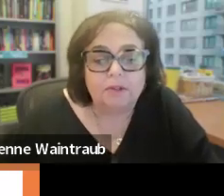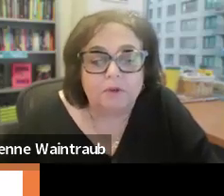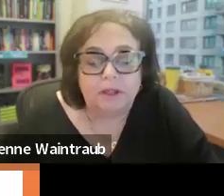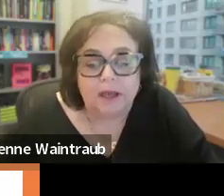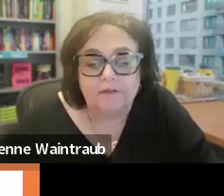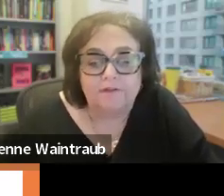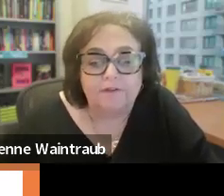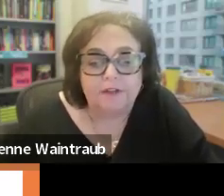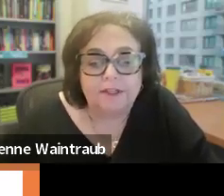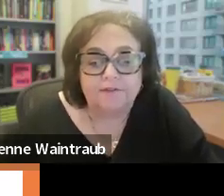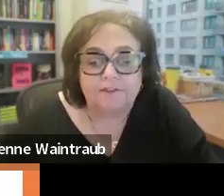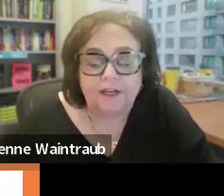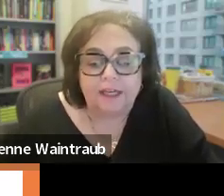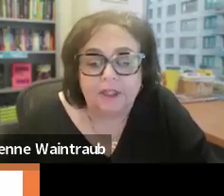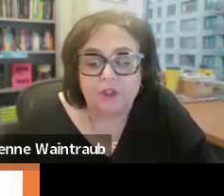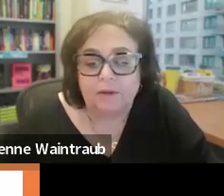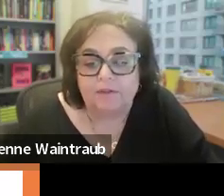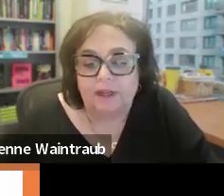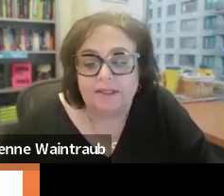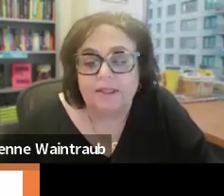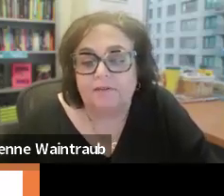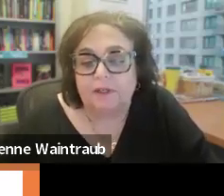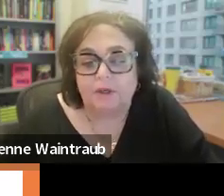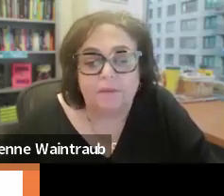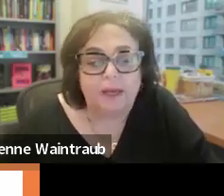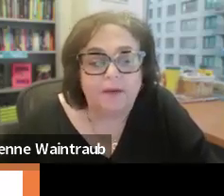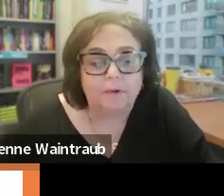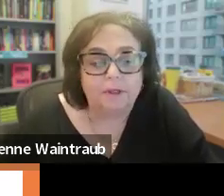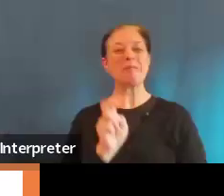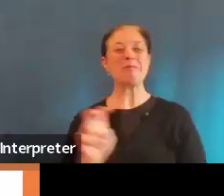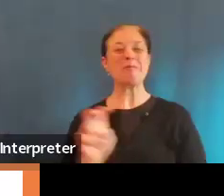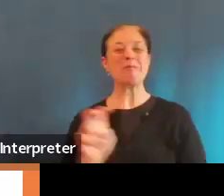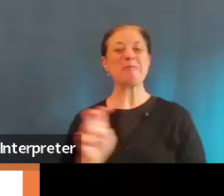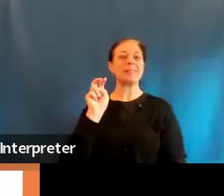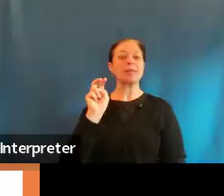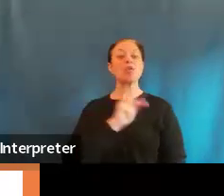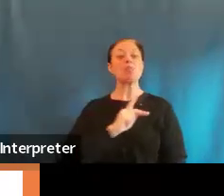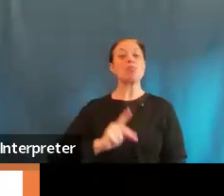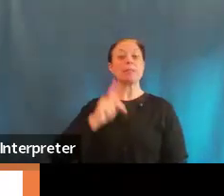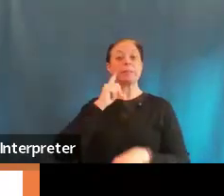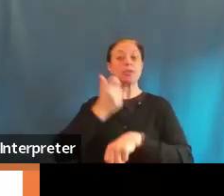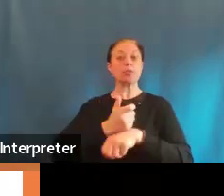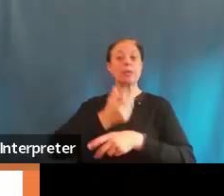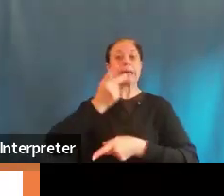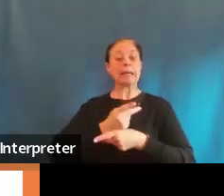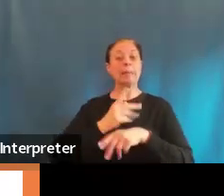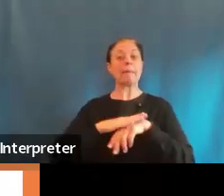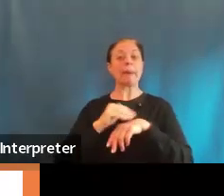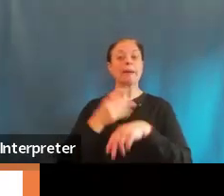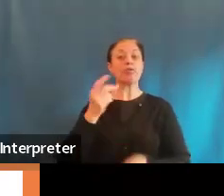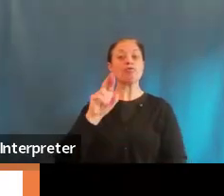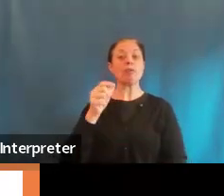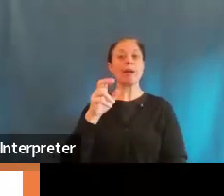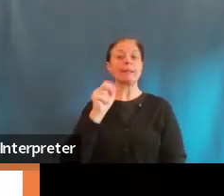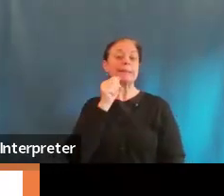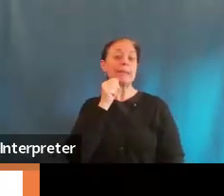Young readers will love this funny and charming fantasy adventure about a prince determined to keep his pet dragon a secret